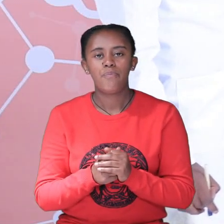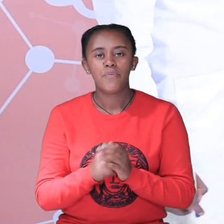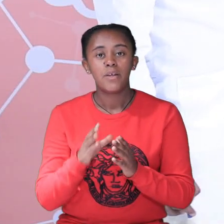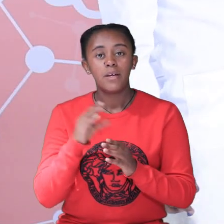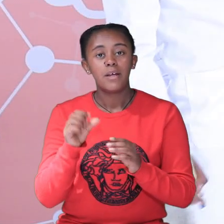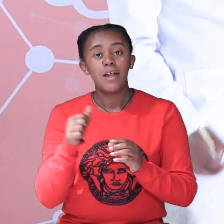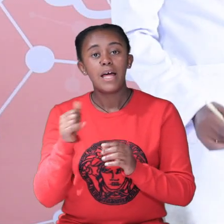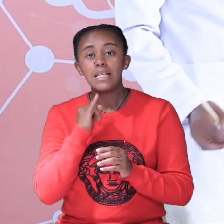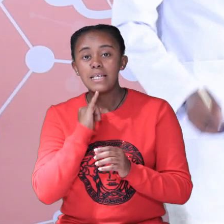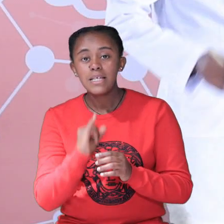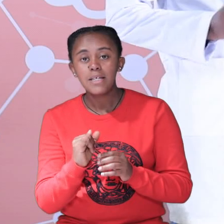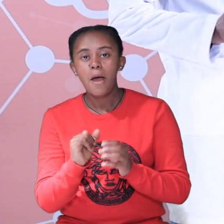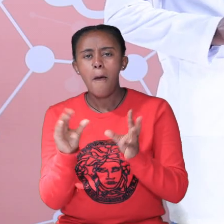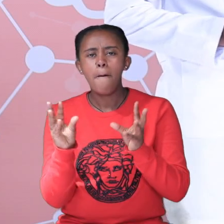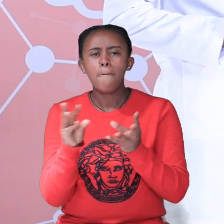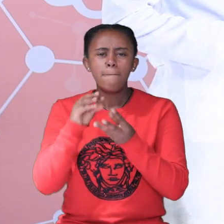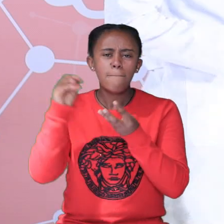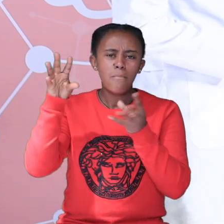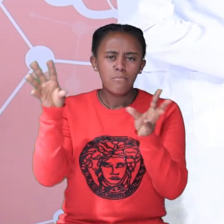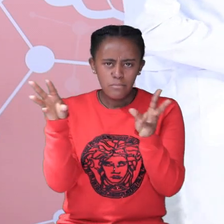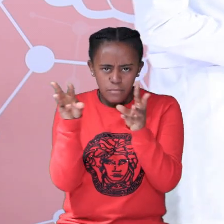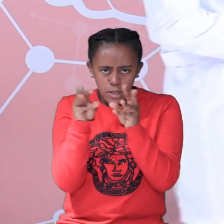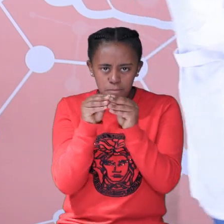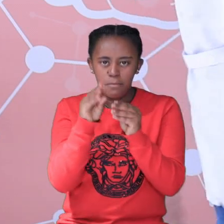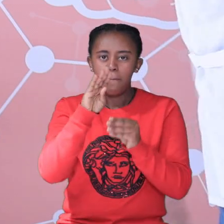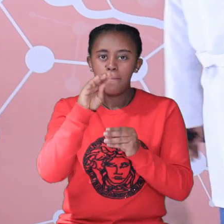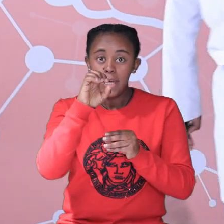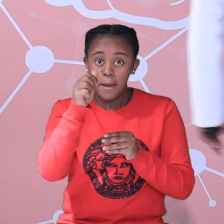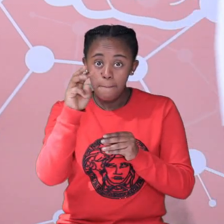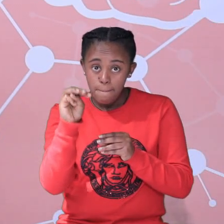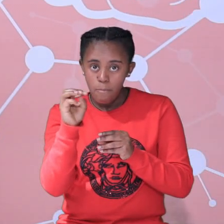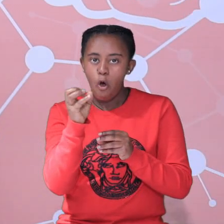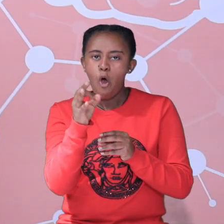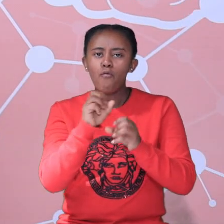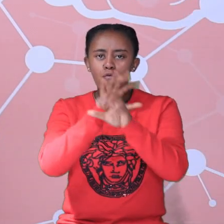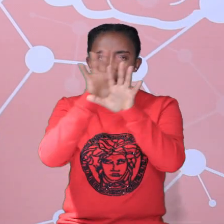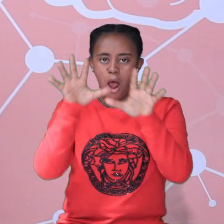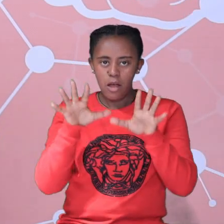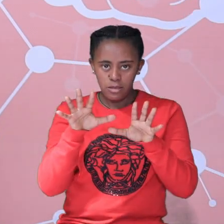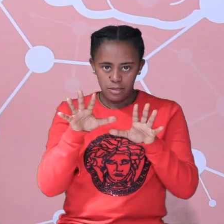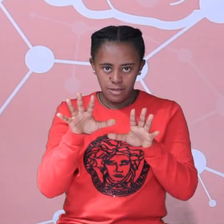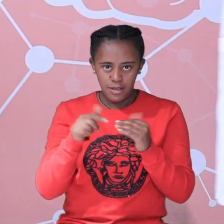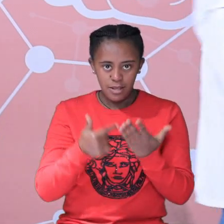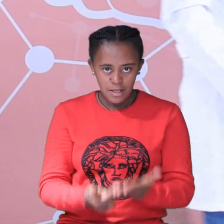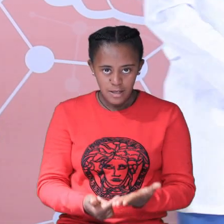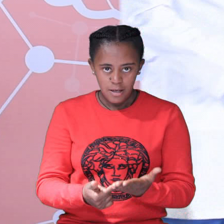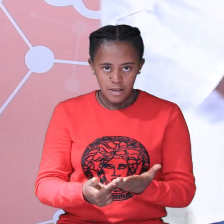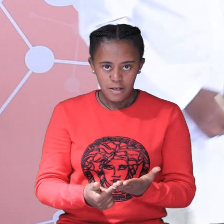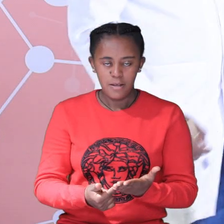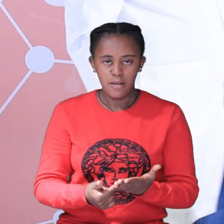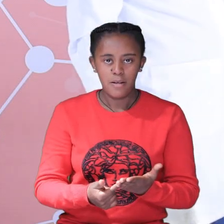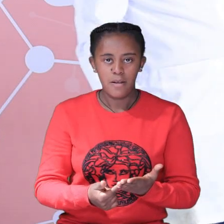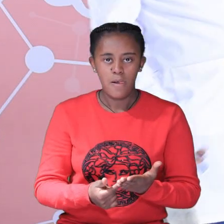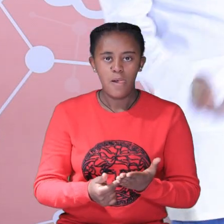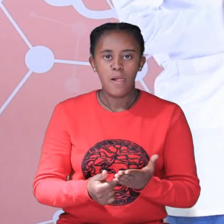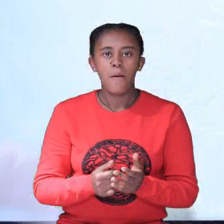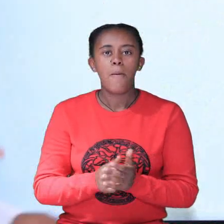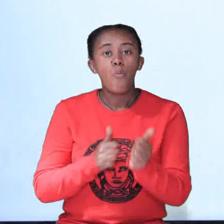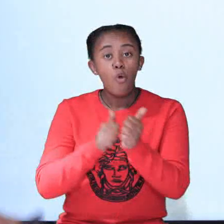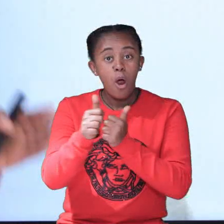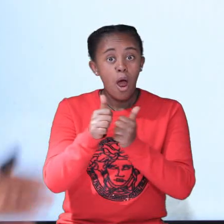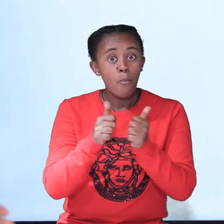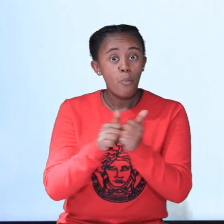And the other is beams of lights. A directional propagation of light energy radiating